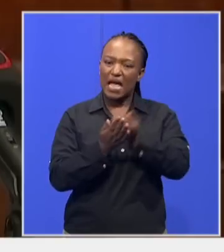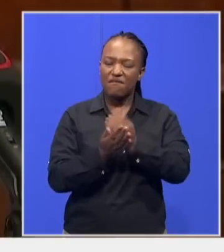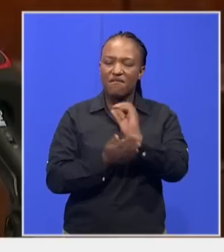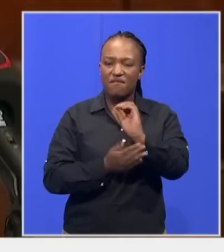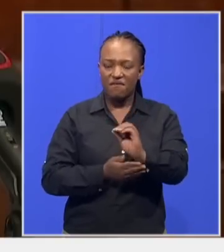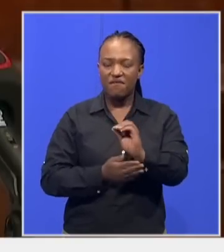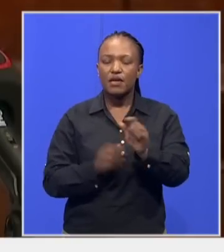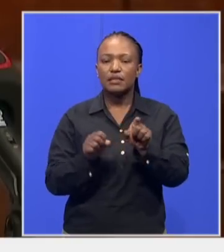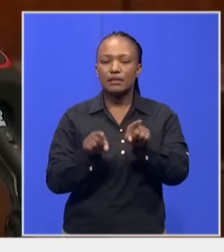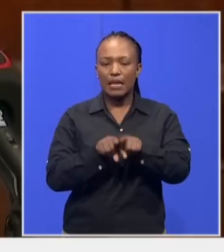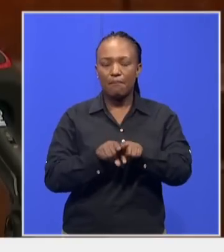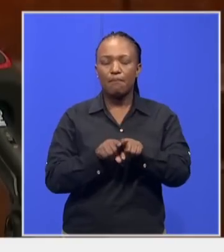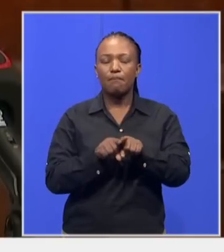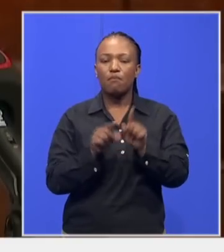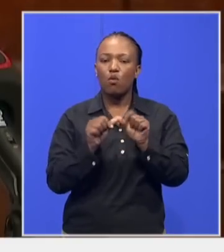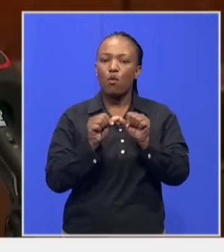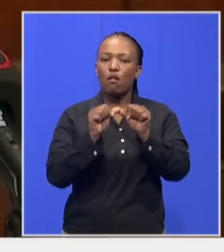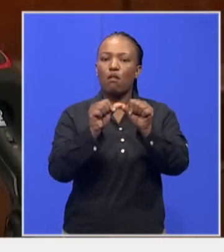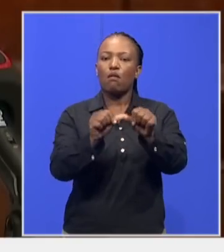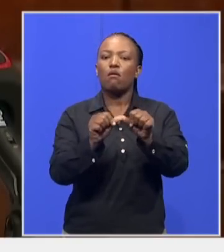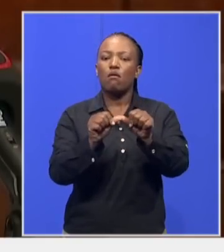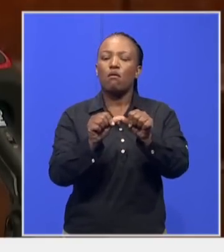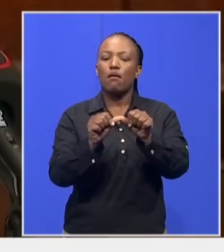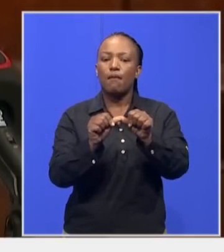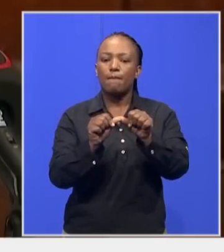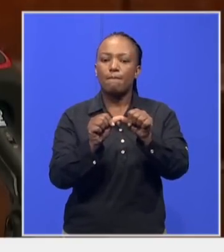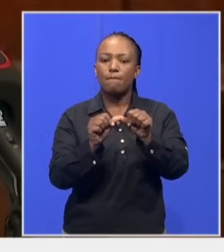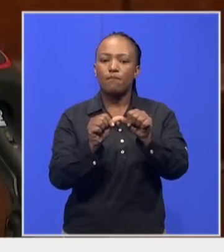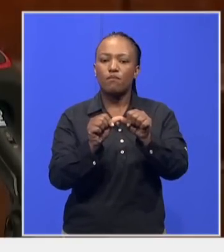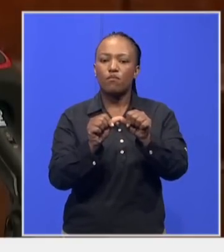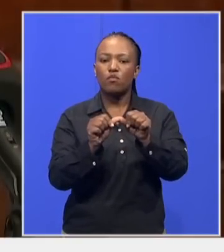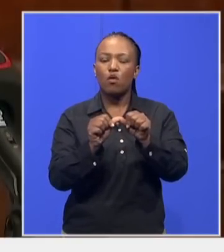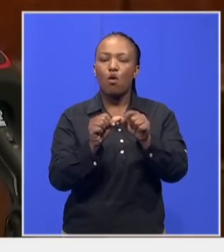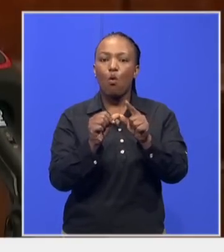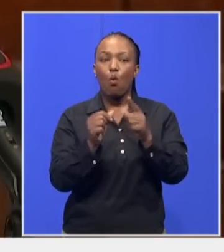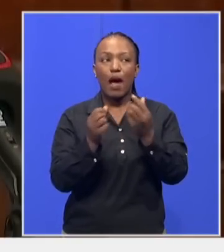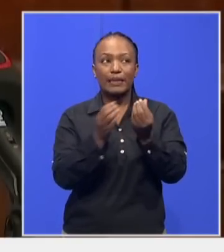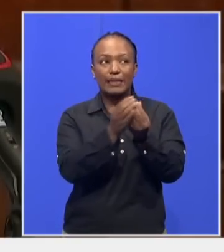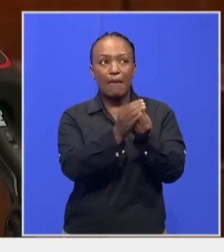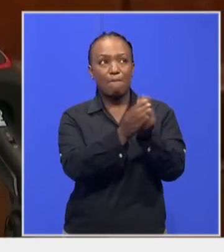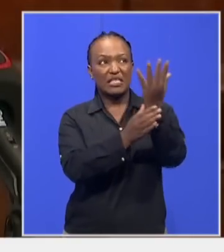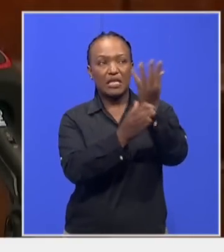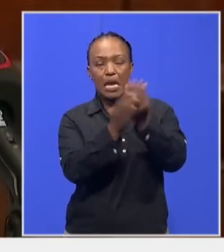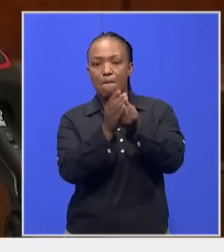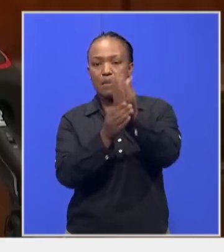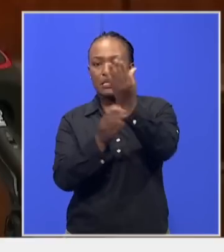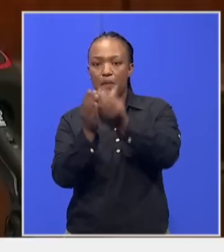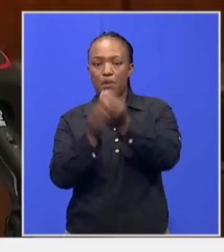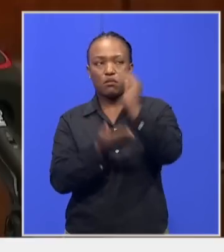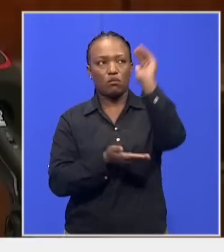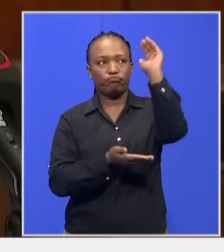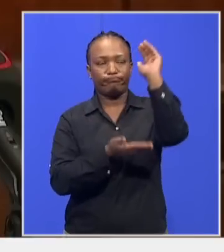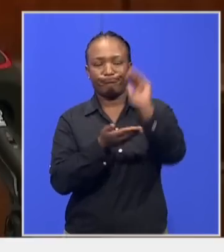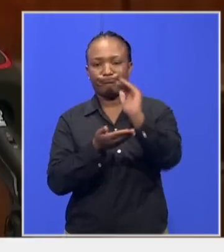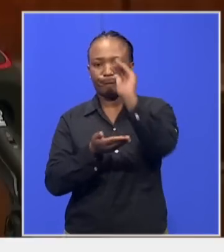to remain within the parameters of what is the emissions level. And then station number 4